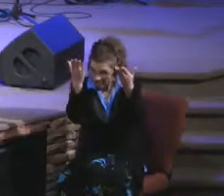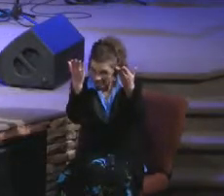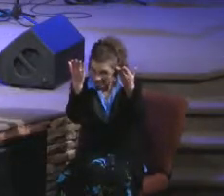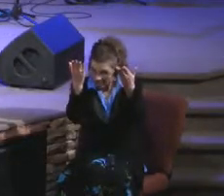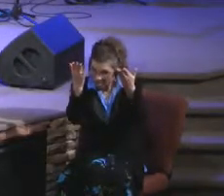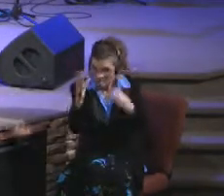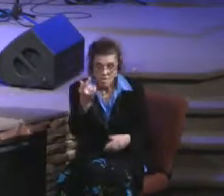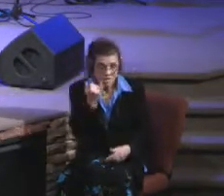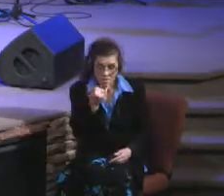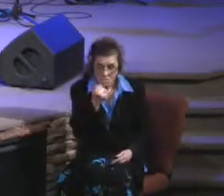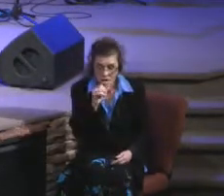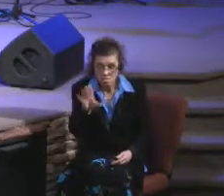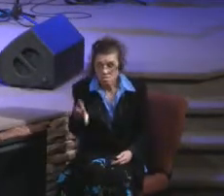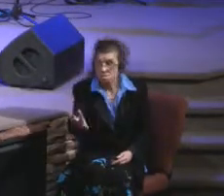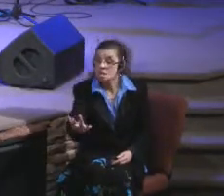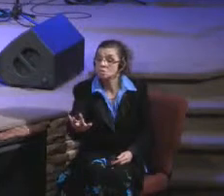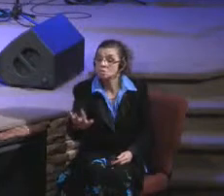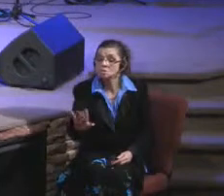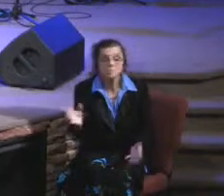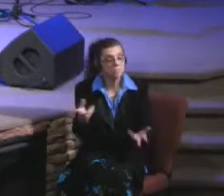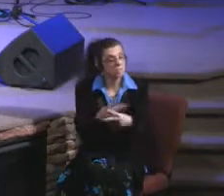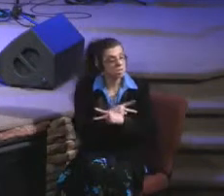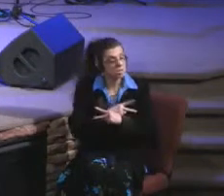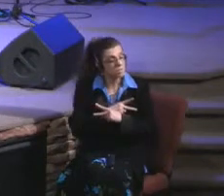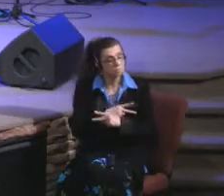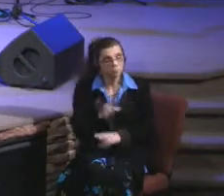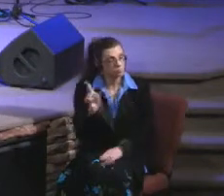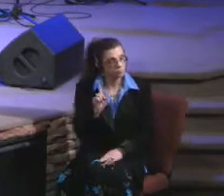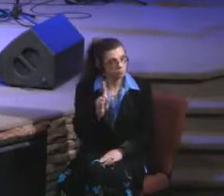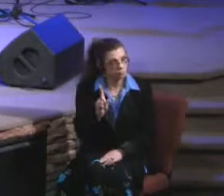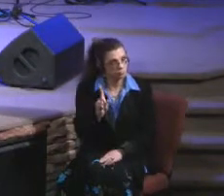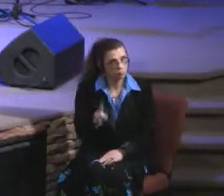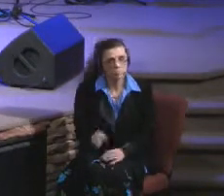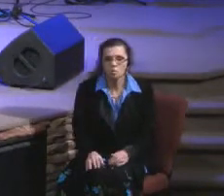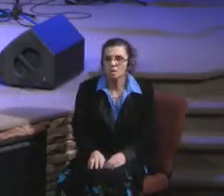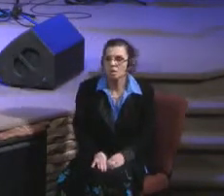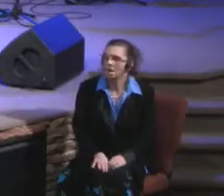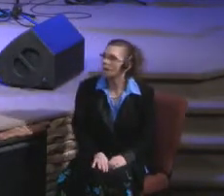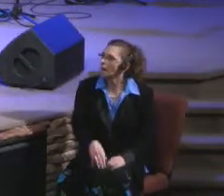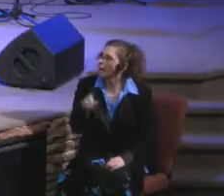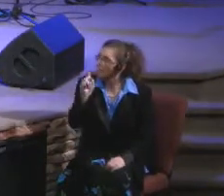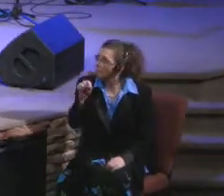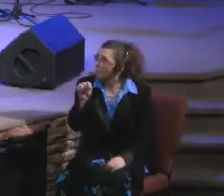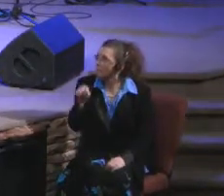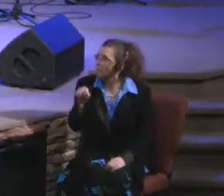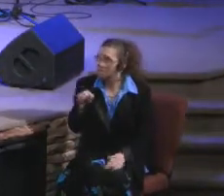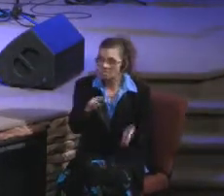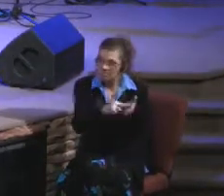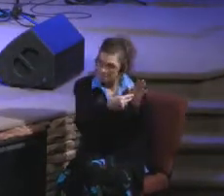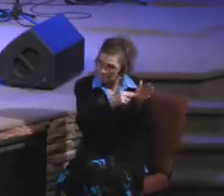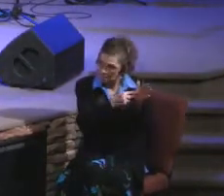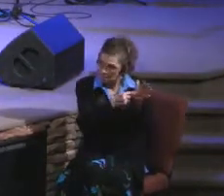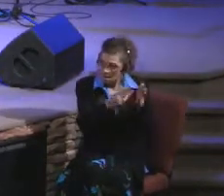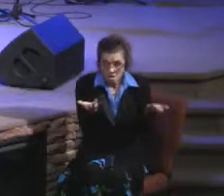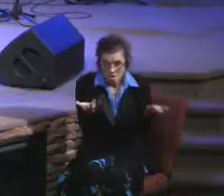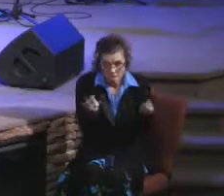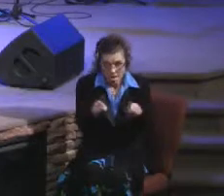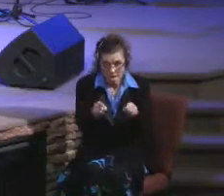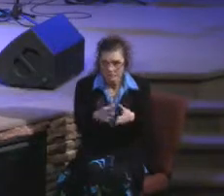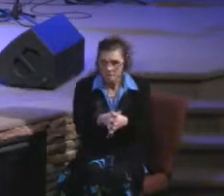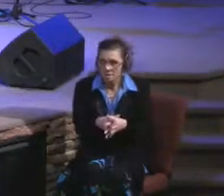were not to touch it. They were not to keep it. They were to utterly destroy it. Listen, this is an example of what